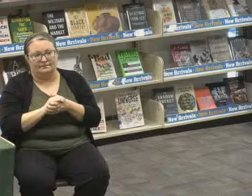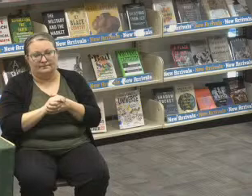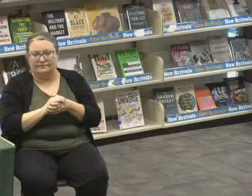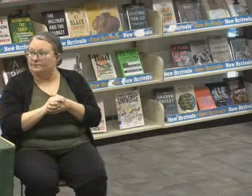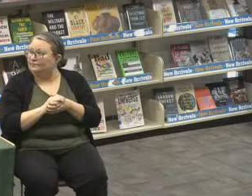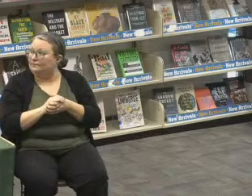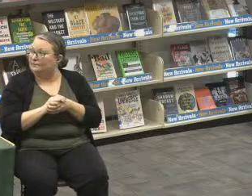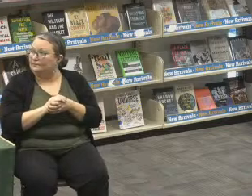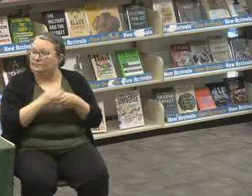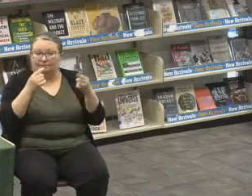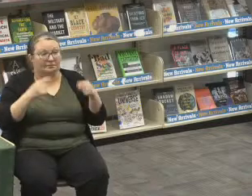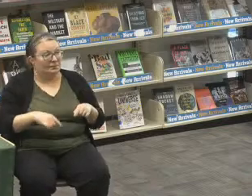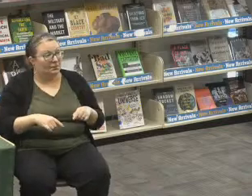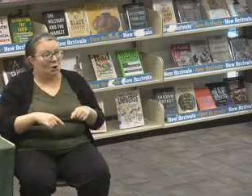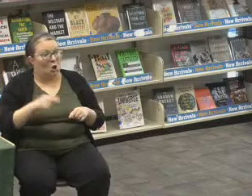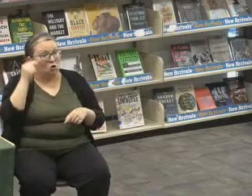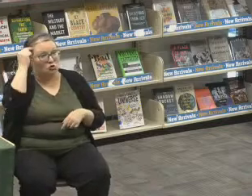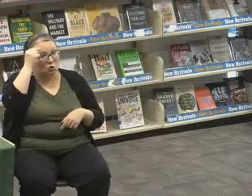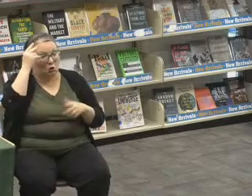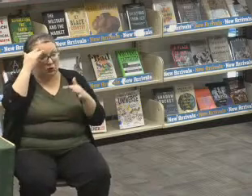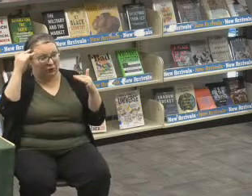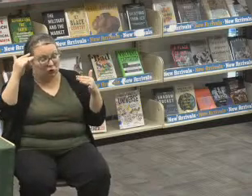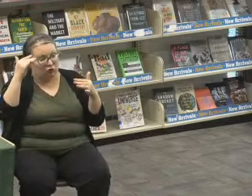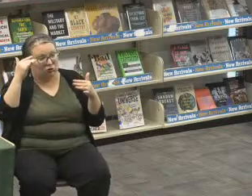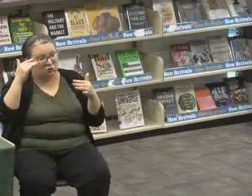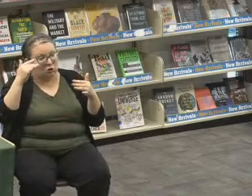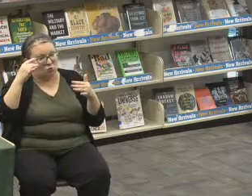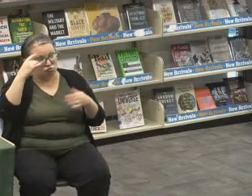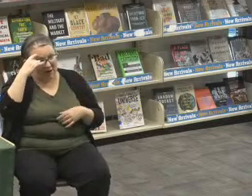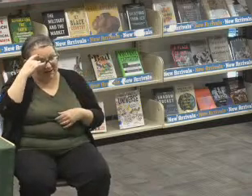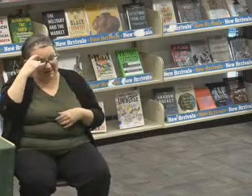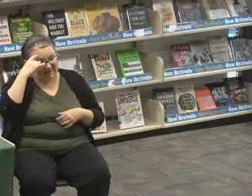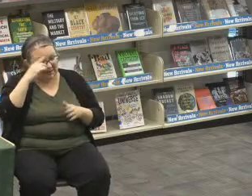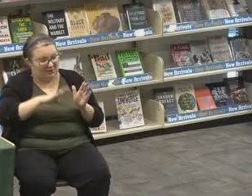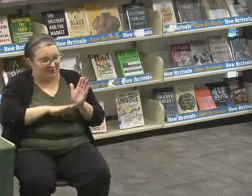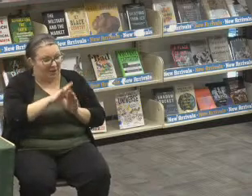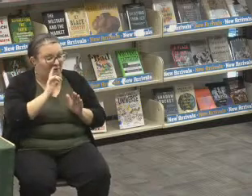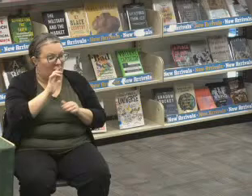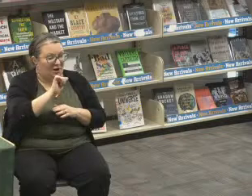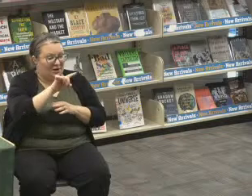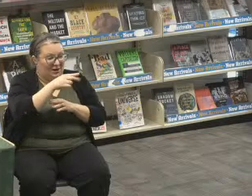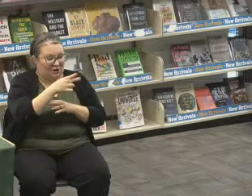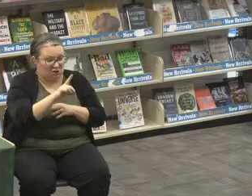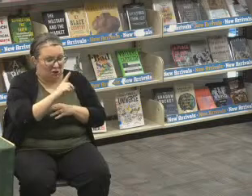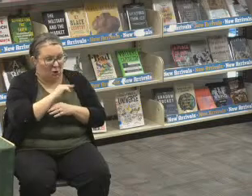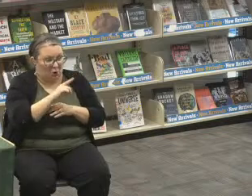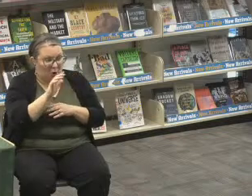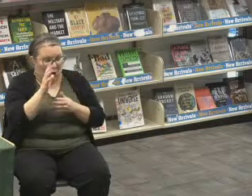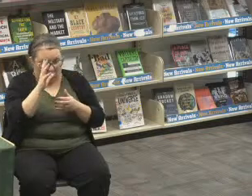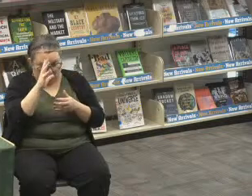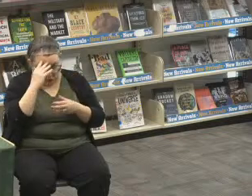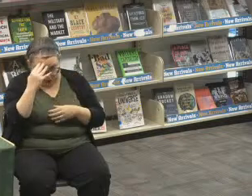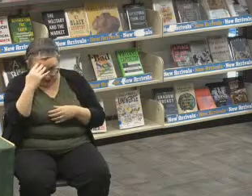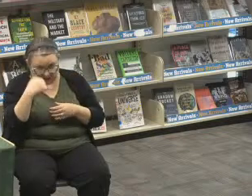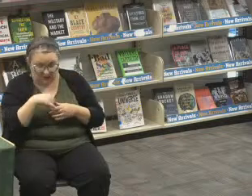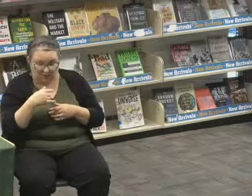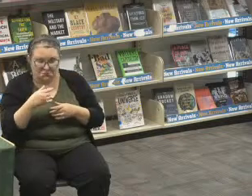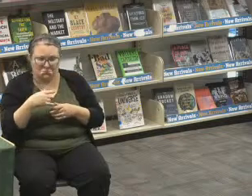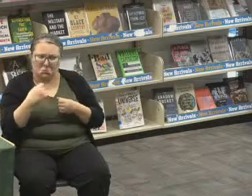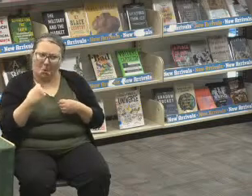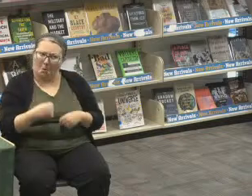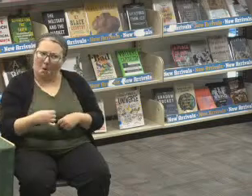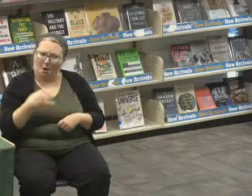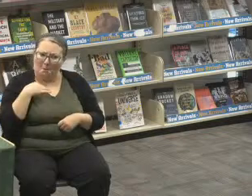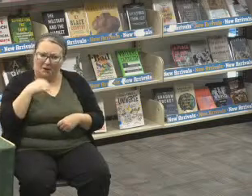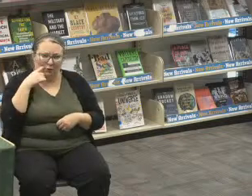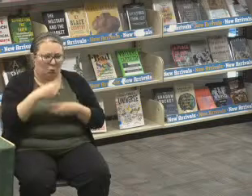It turns out that the neurodiverse brain, specifically one developed for ADHD or autism, has some serious advantages in this